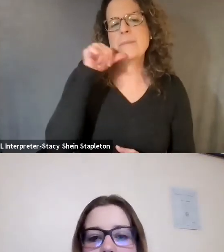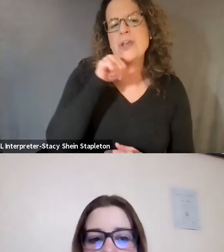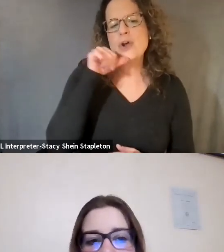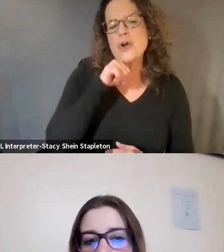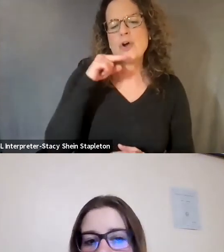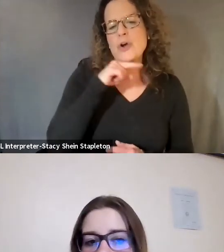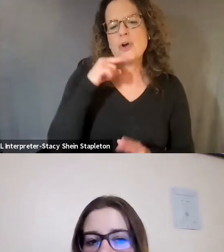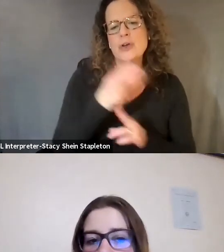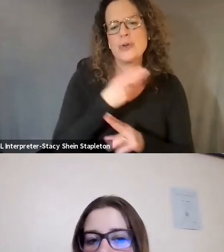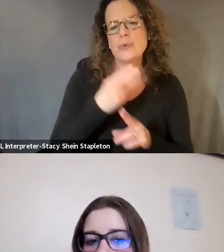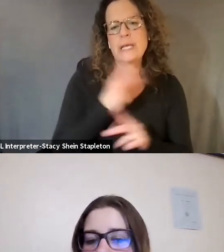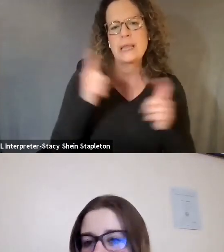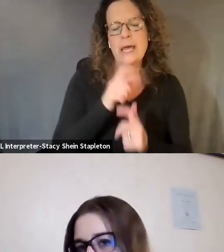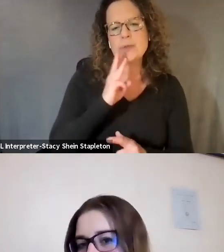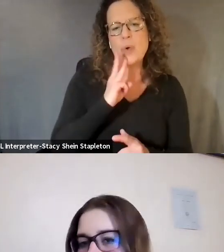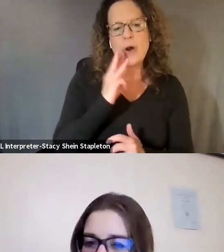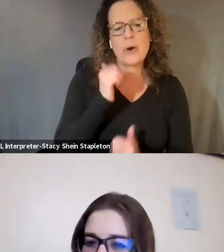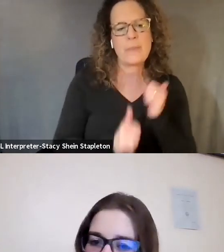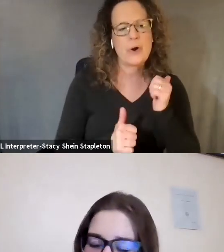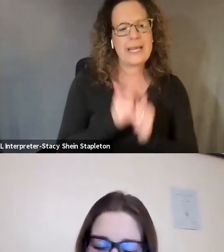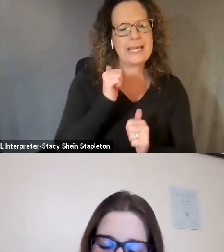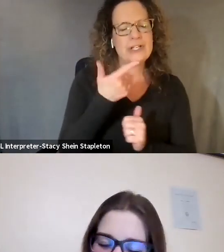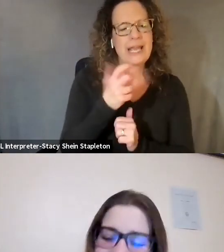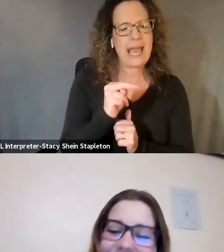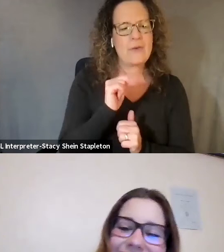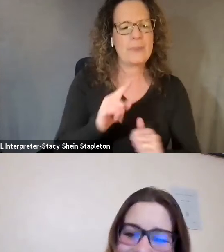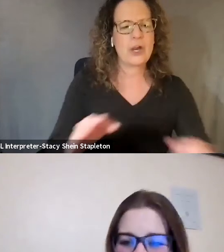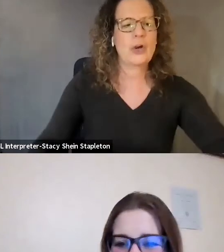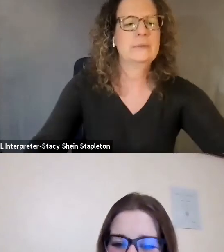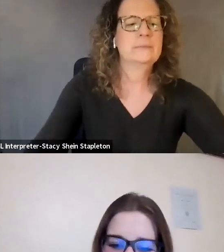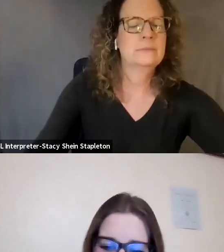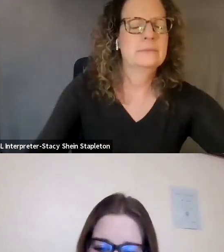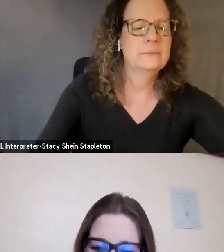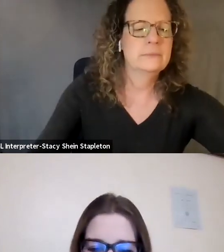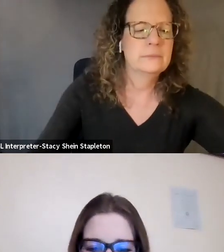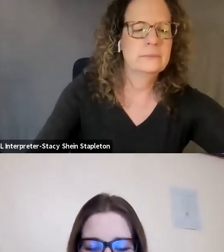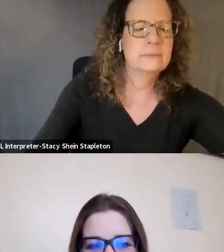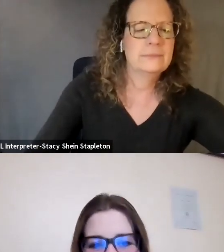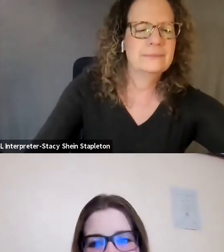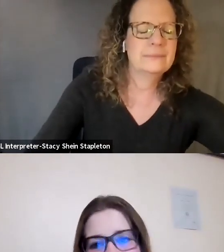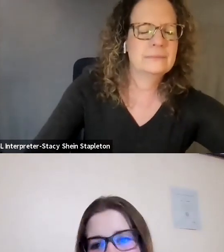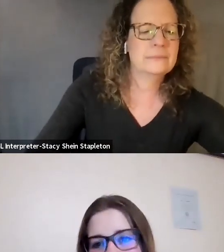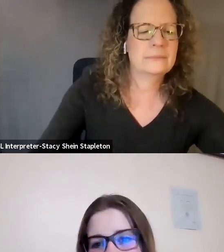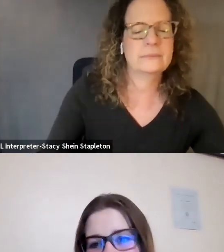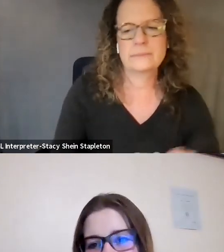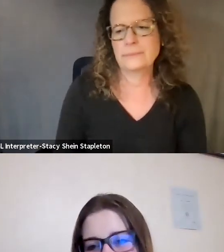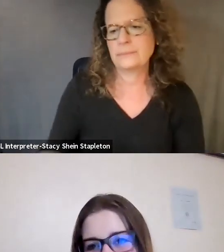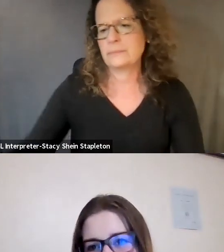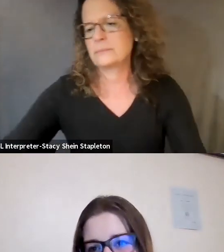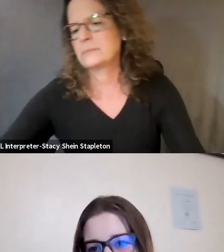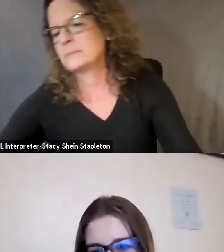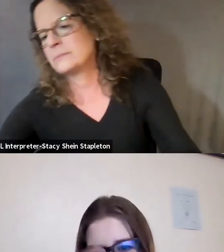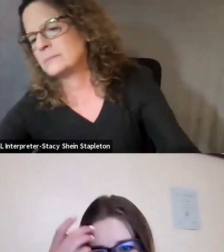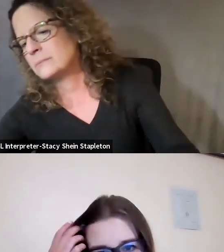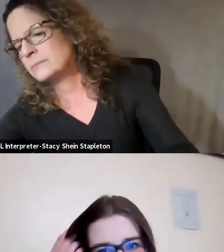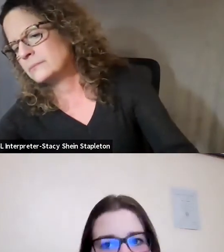using less water per each can of beer? And if you don't know, that's totally fine. Well, you know, as